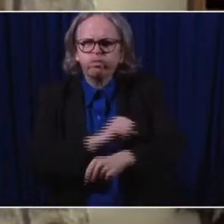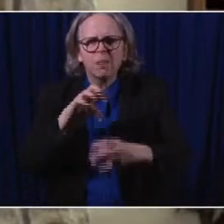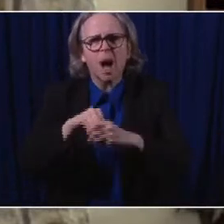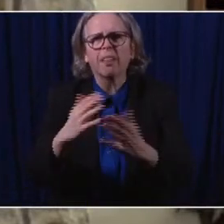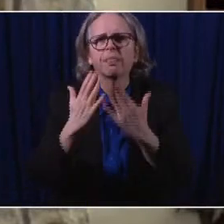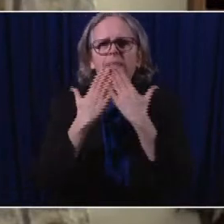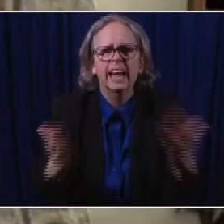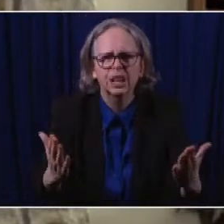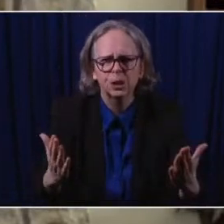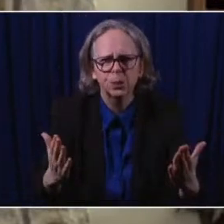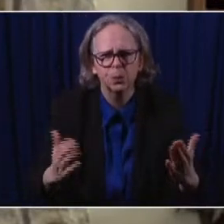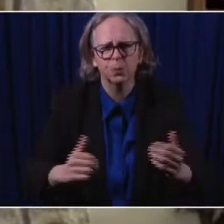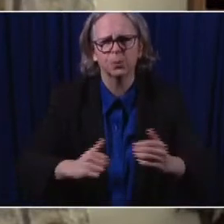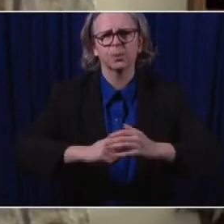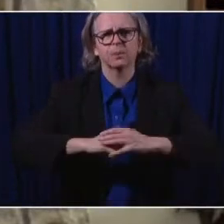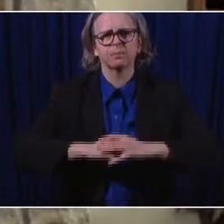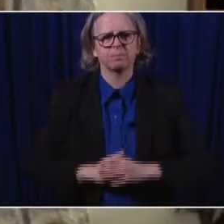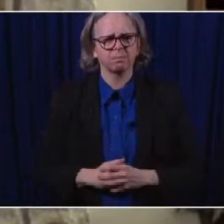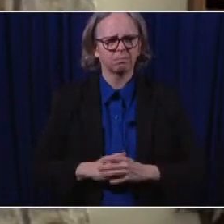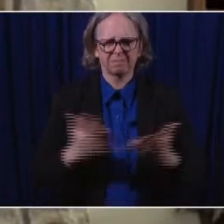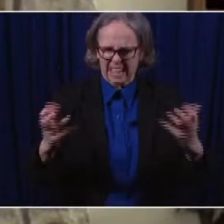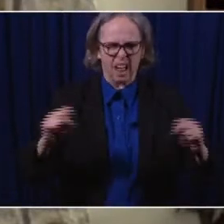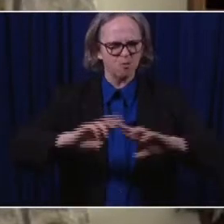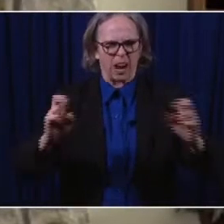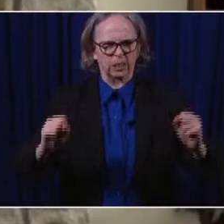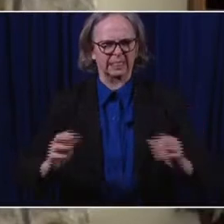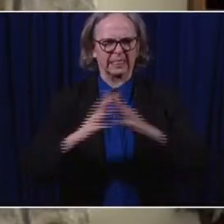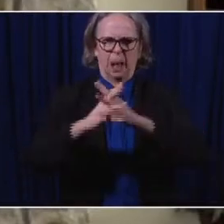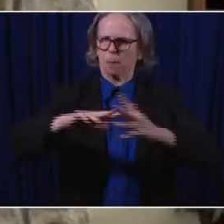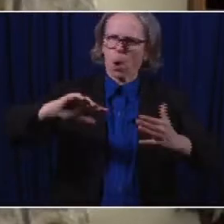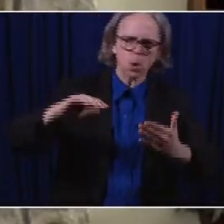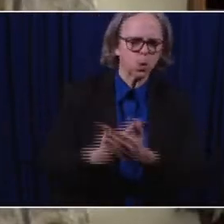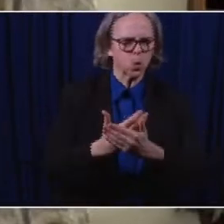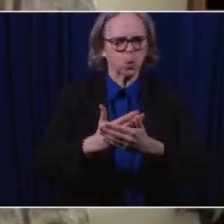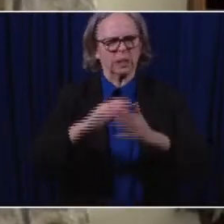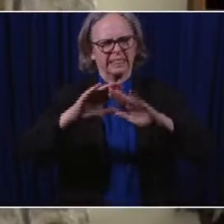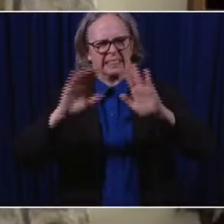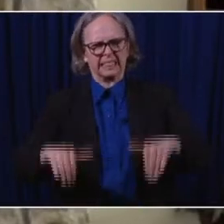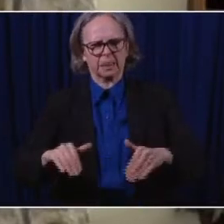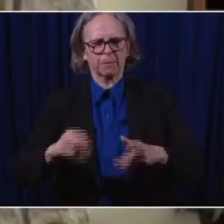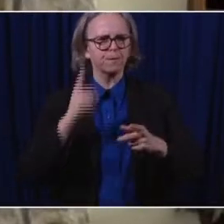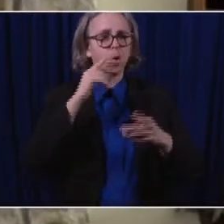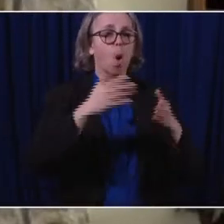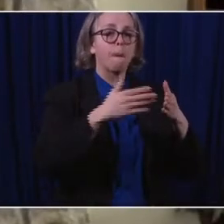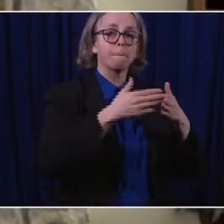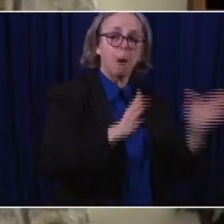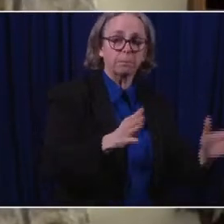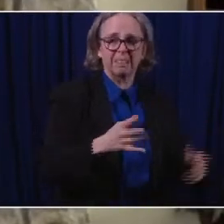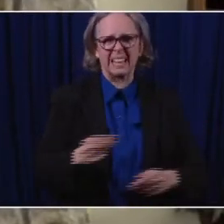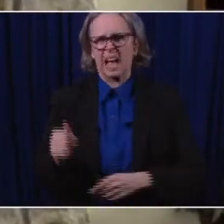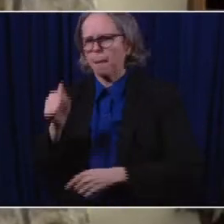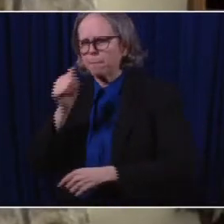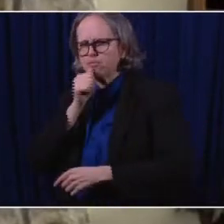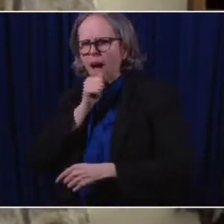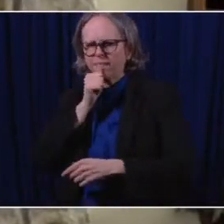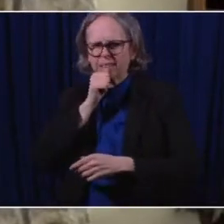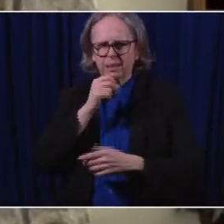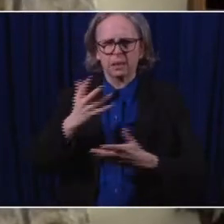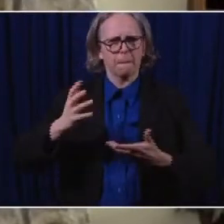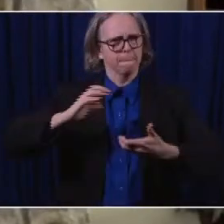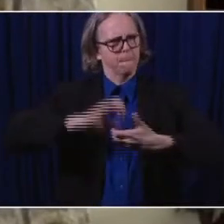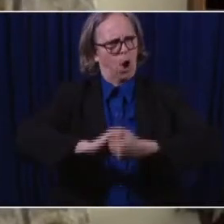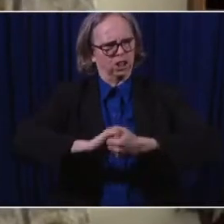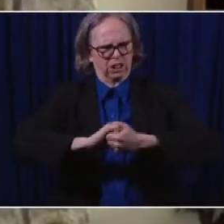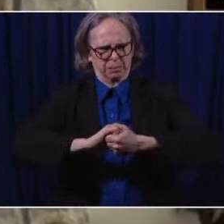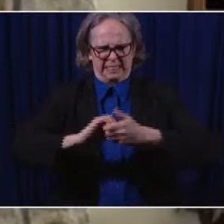together a new Ohio Jobs and Family Services public-private partnership team, this team will report